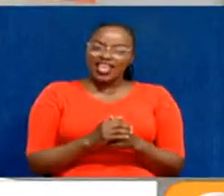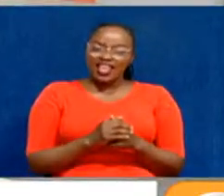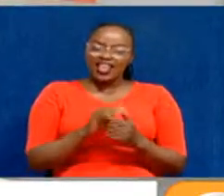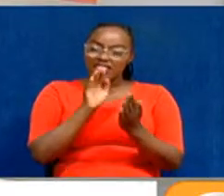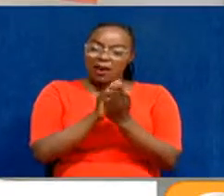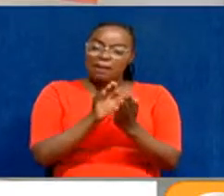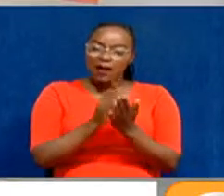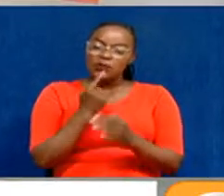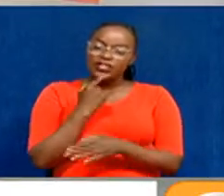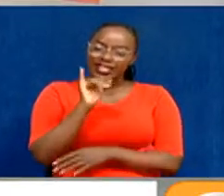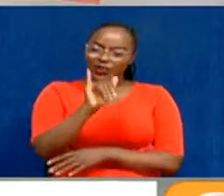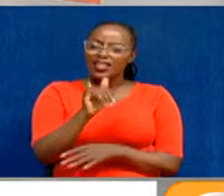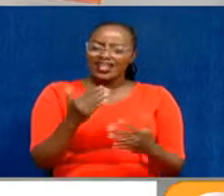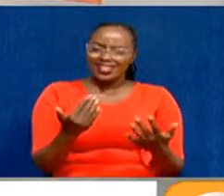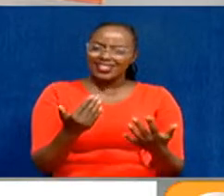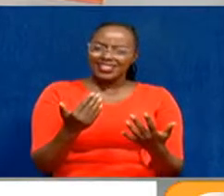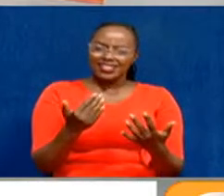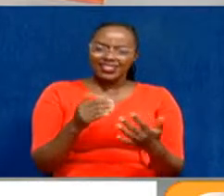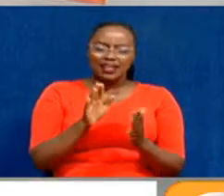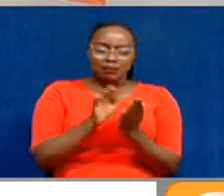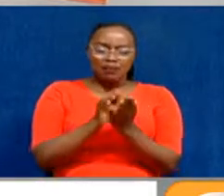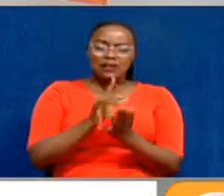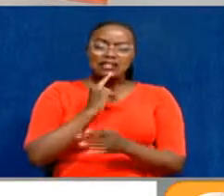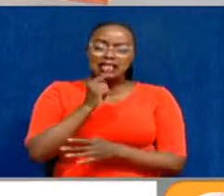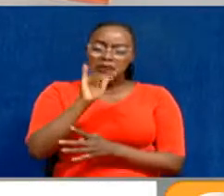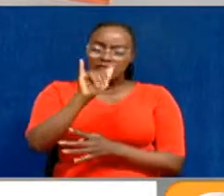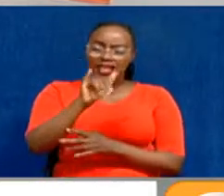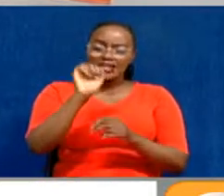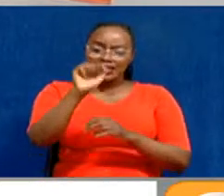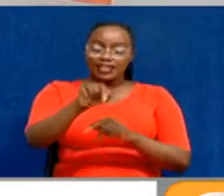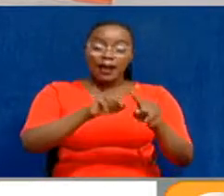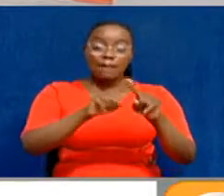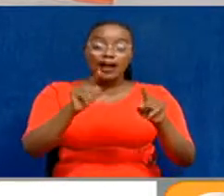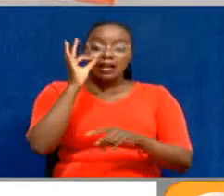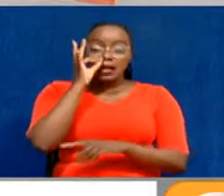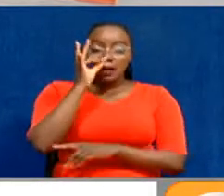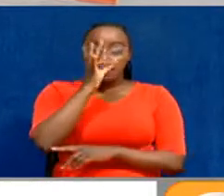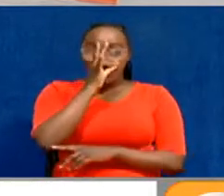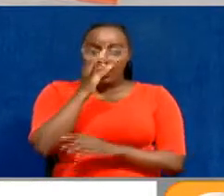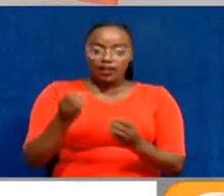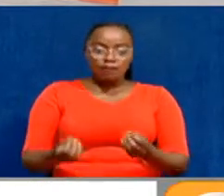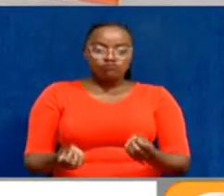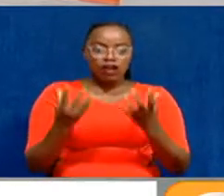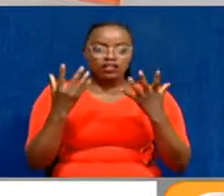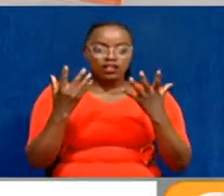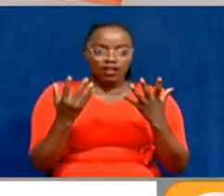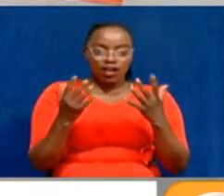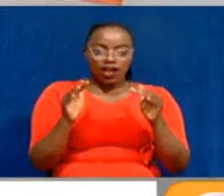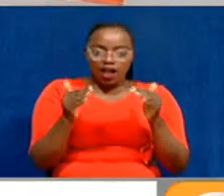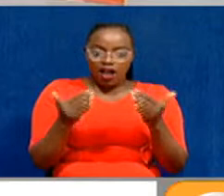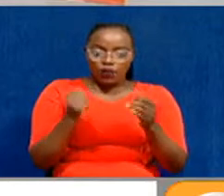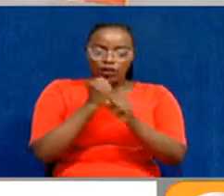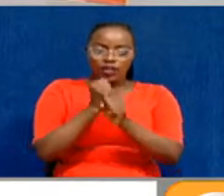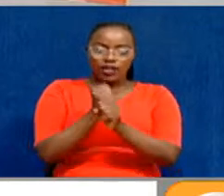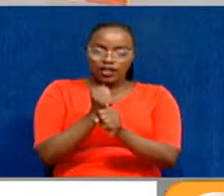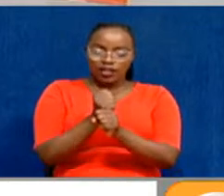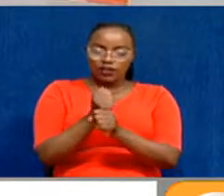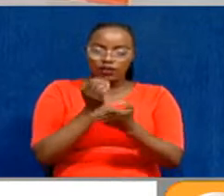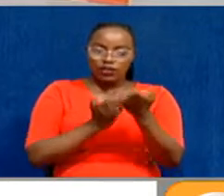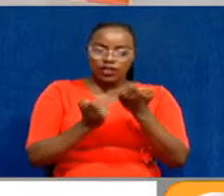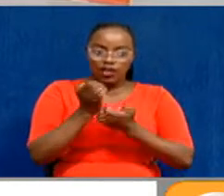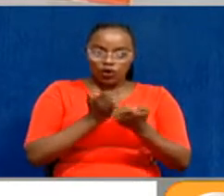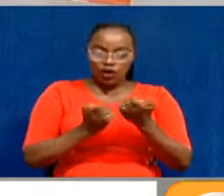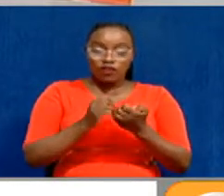A bank would tell you that. But then the Kibaki magic on the